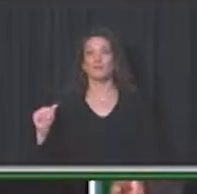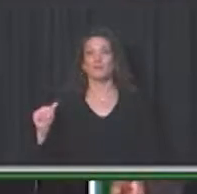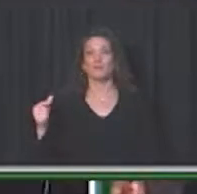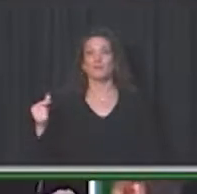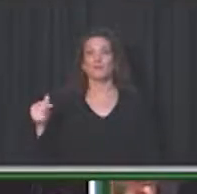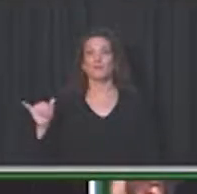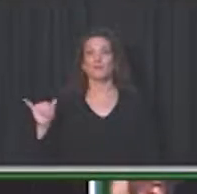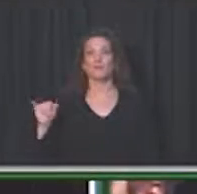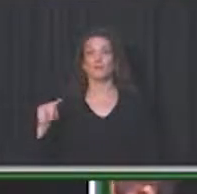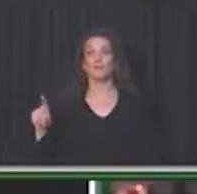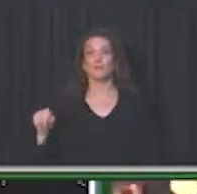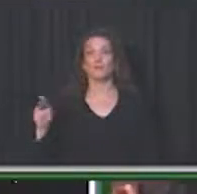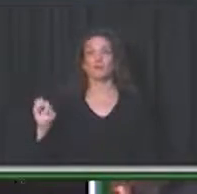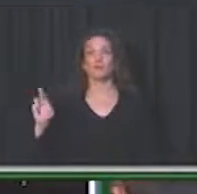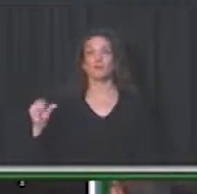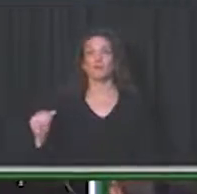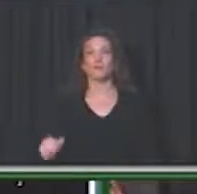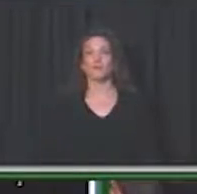Jizmirova.